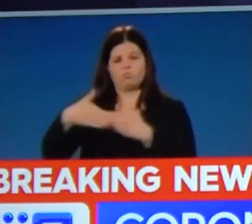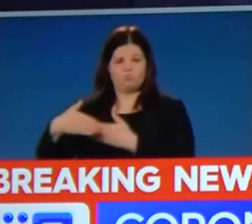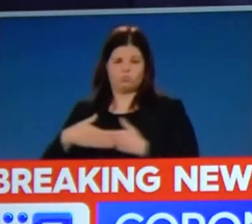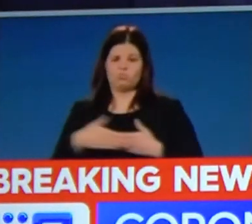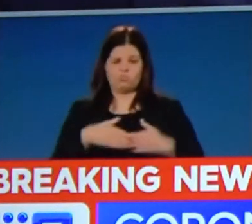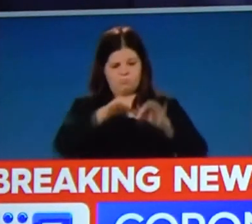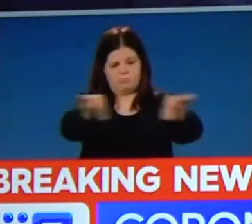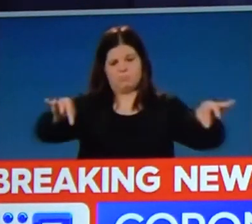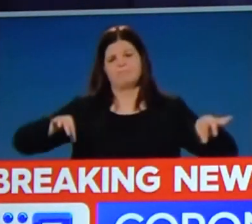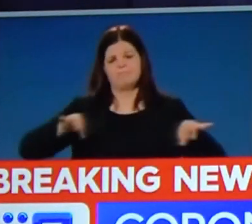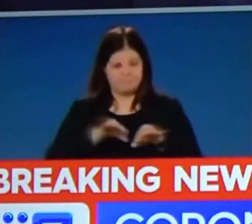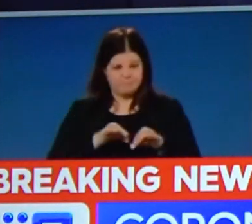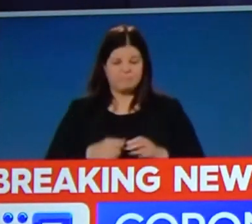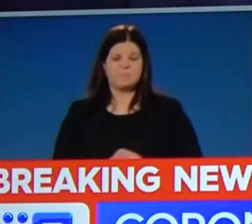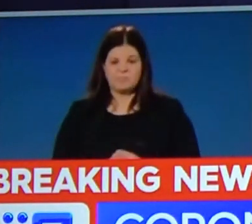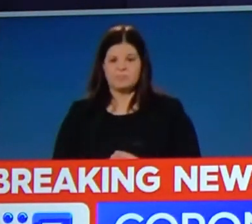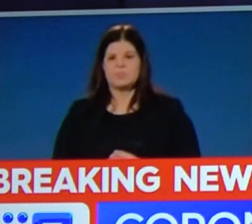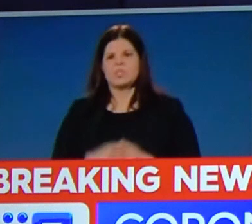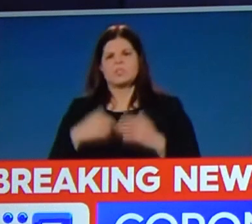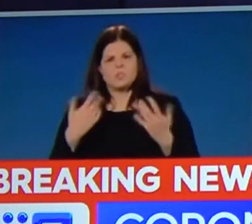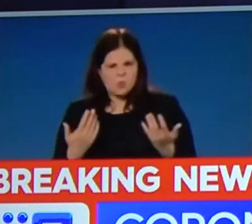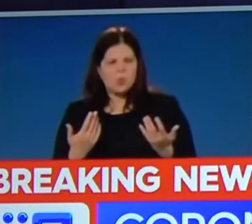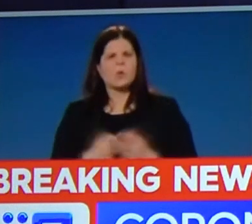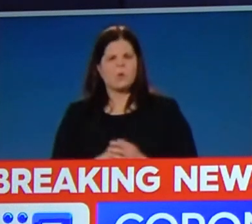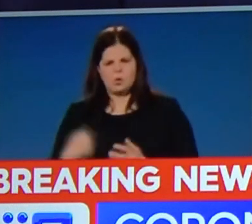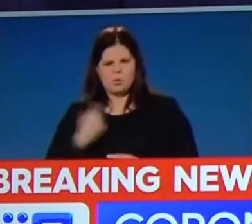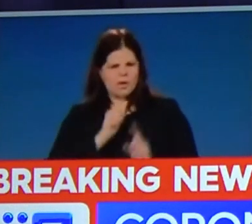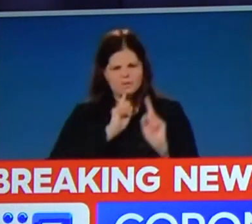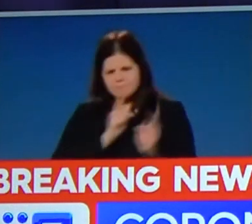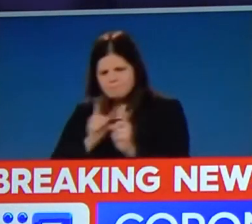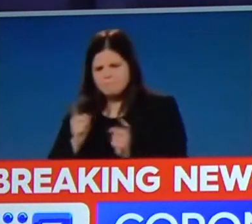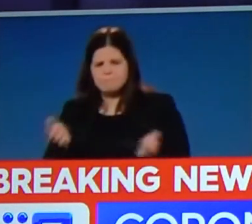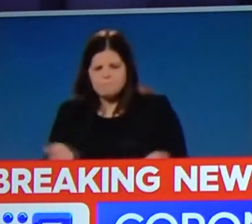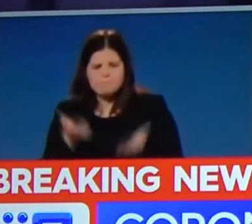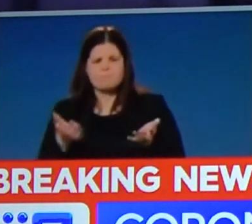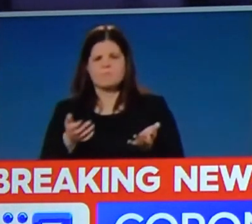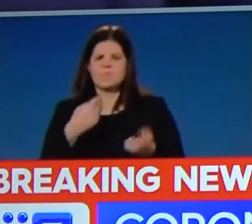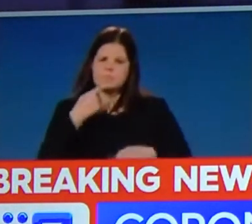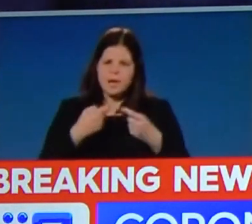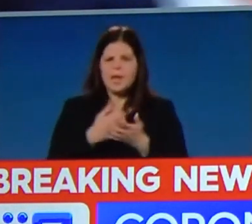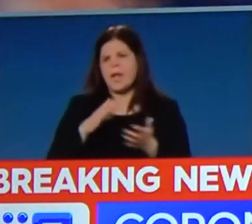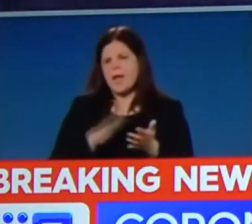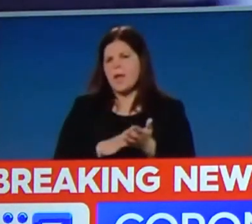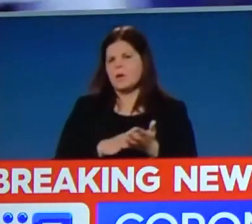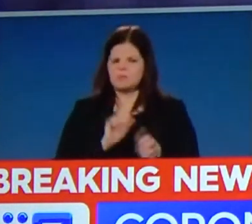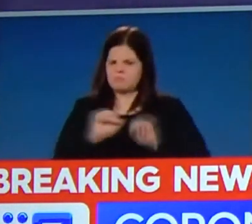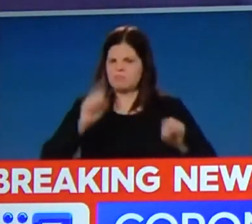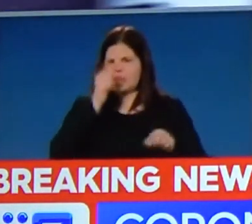I think, is enough guidance and instruction to the states and territories to handle those matters when they present. But Brendan? So I